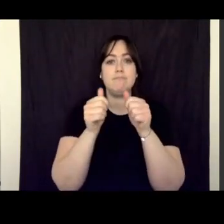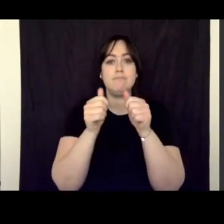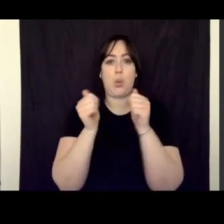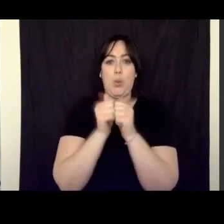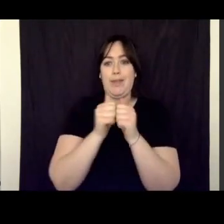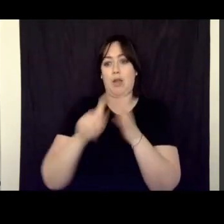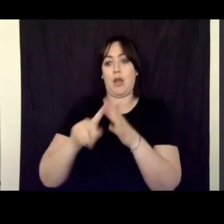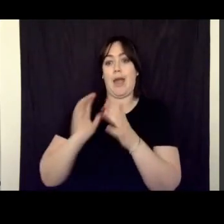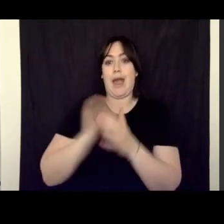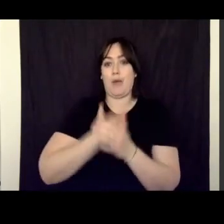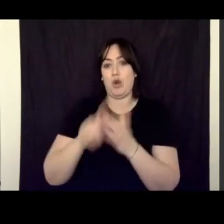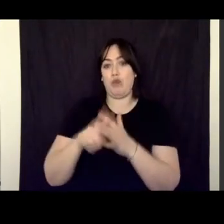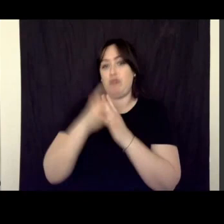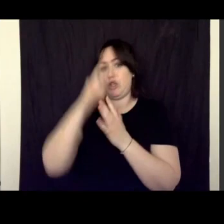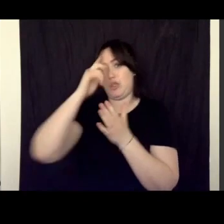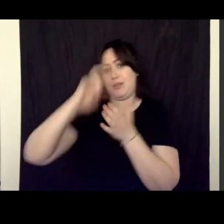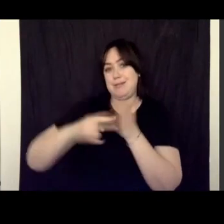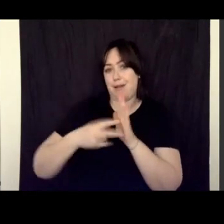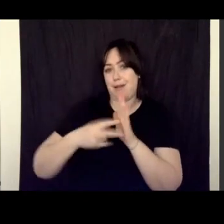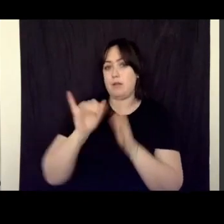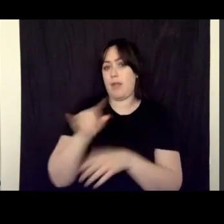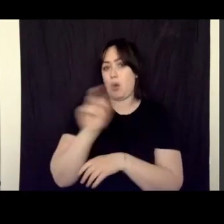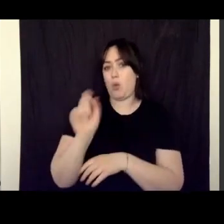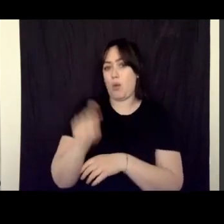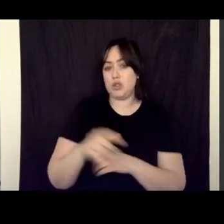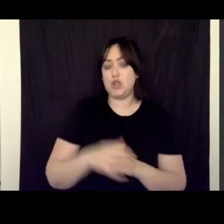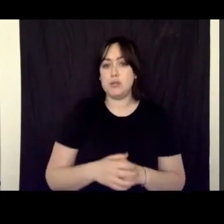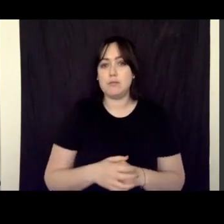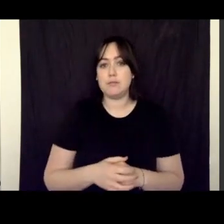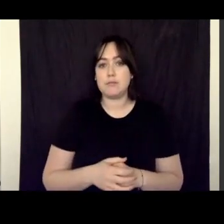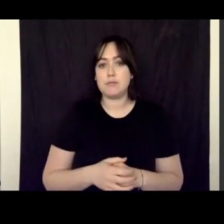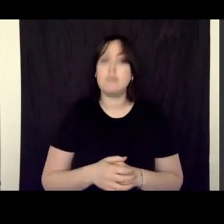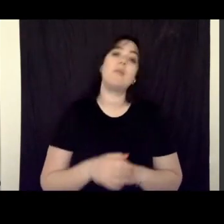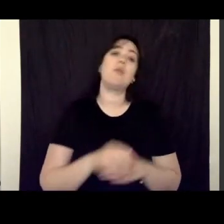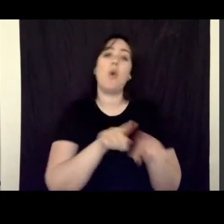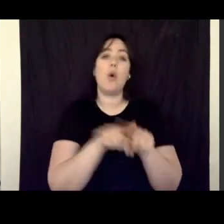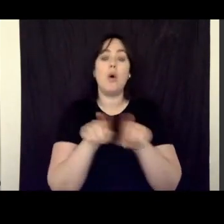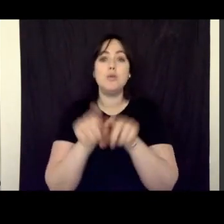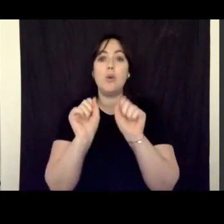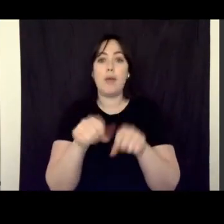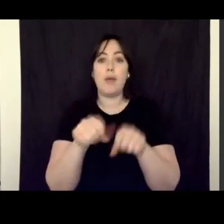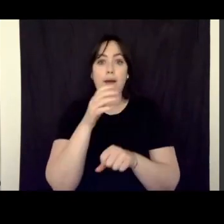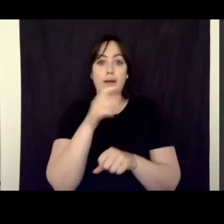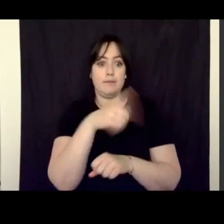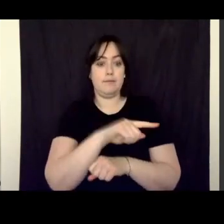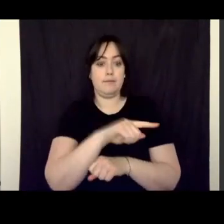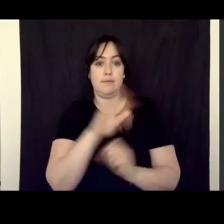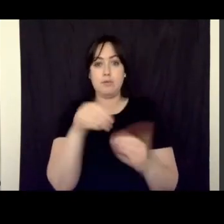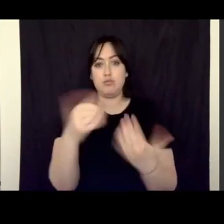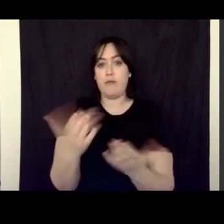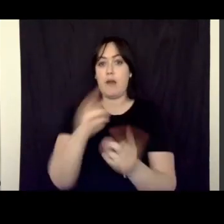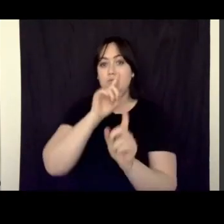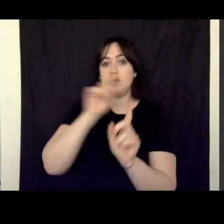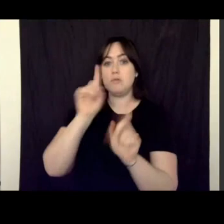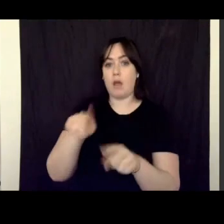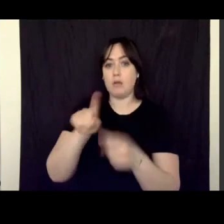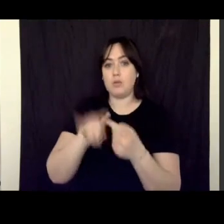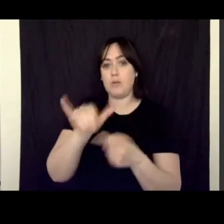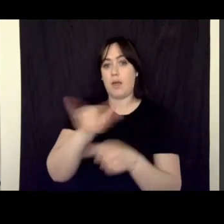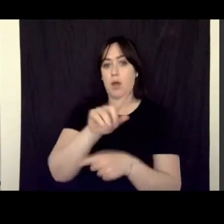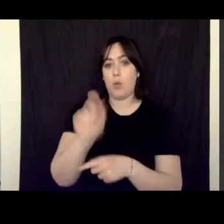original intent of the question. And they're also able to provide response to this question